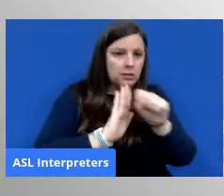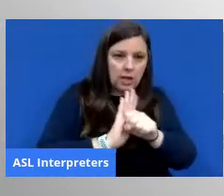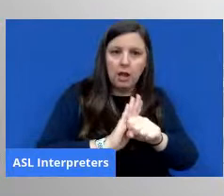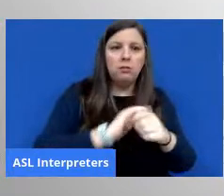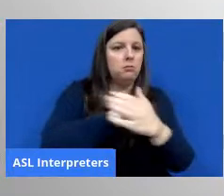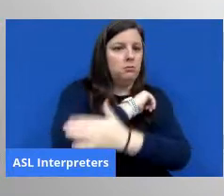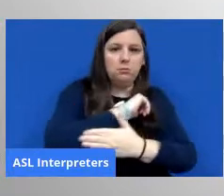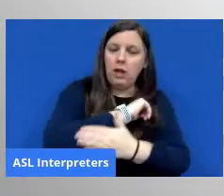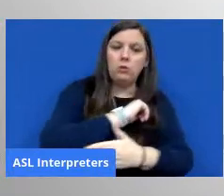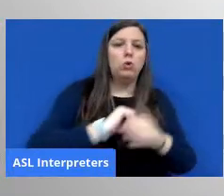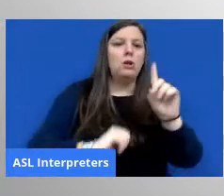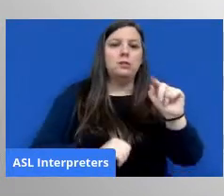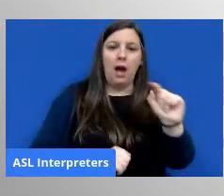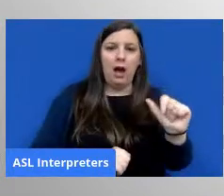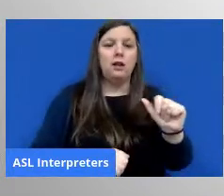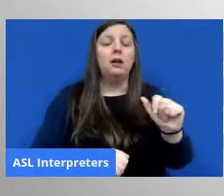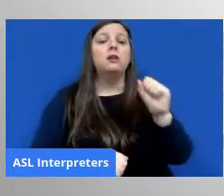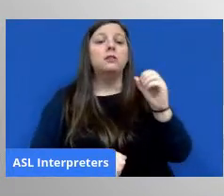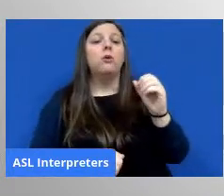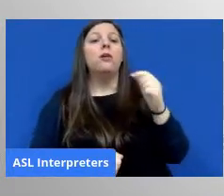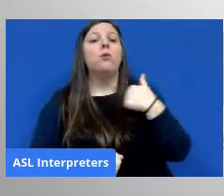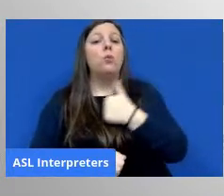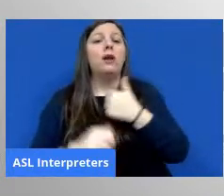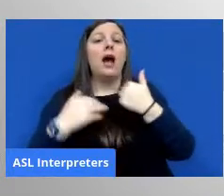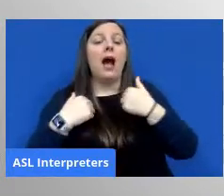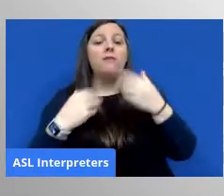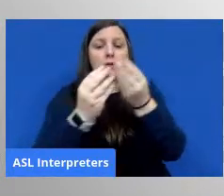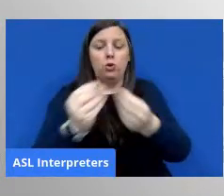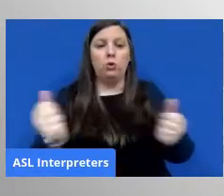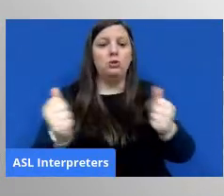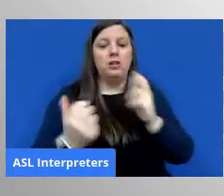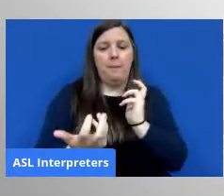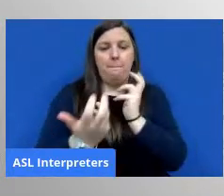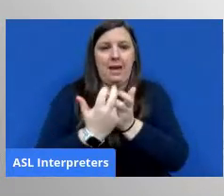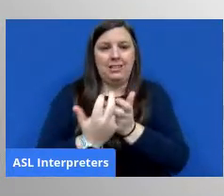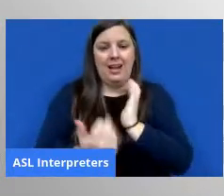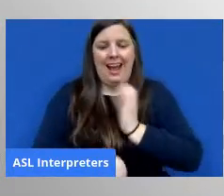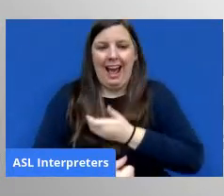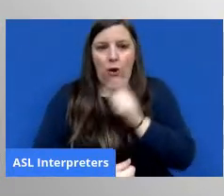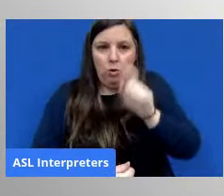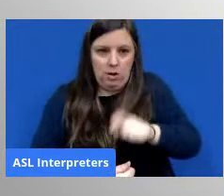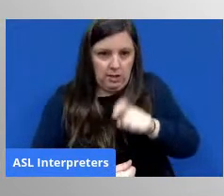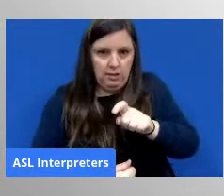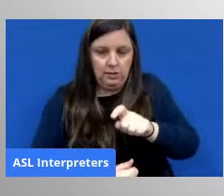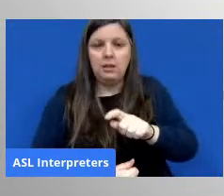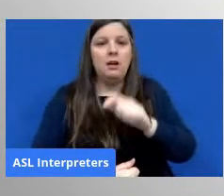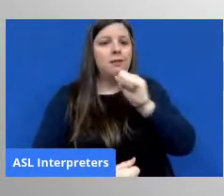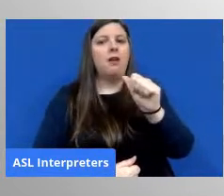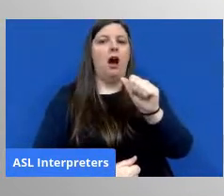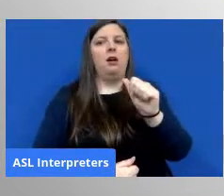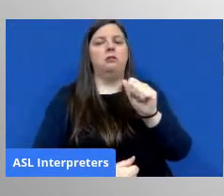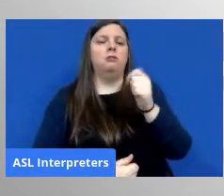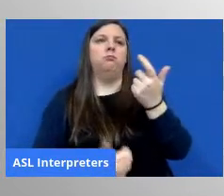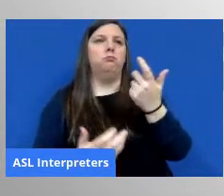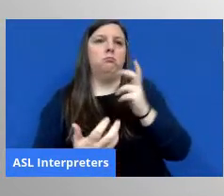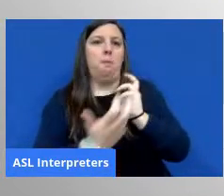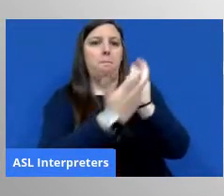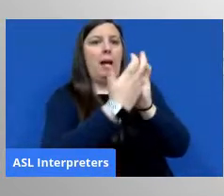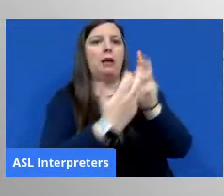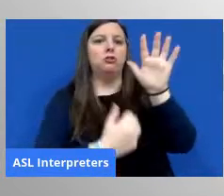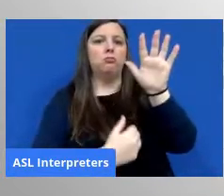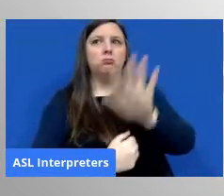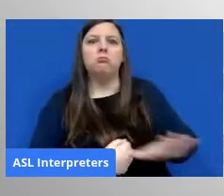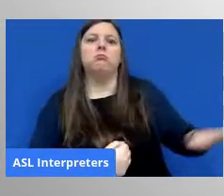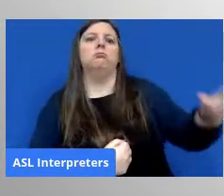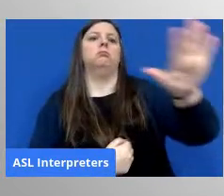are more global in nature. So I think that is important, that we ensure that we're